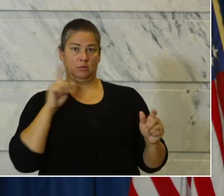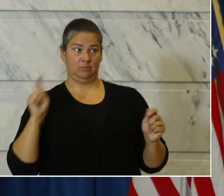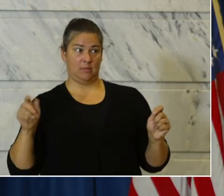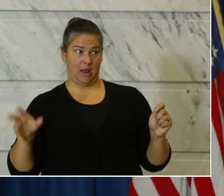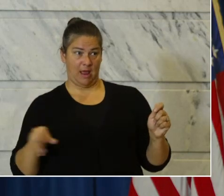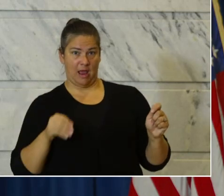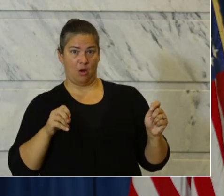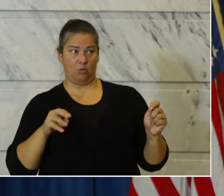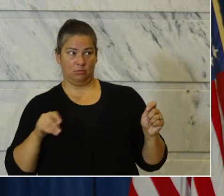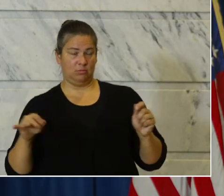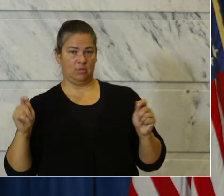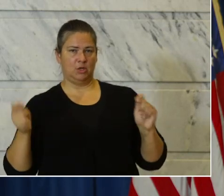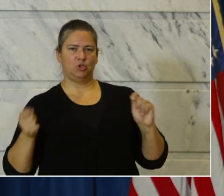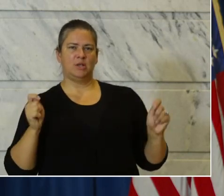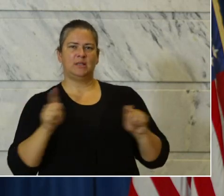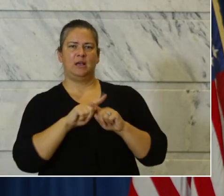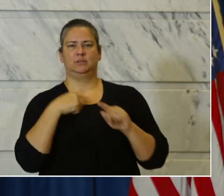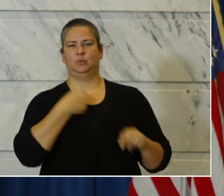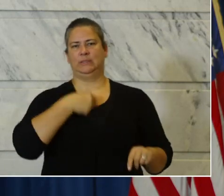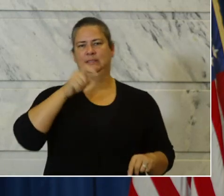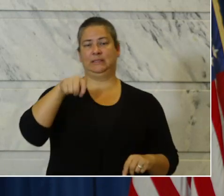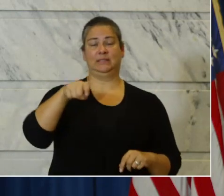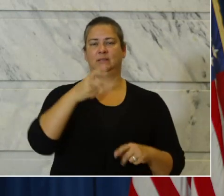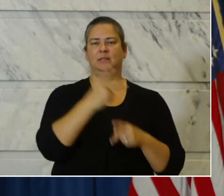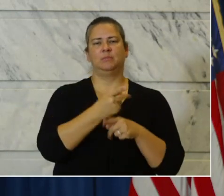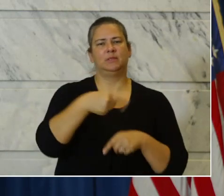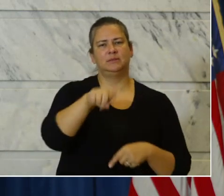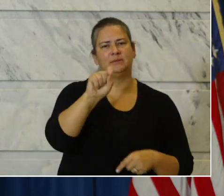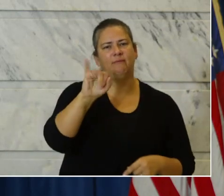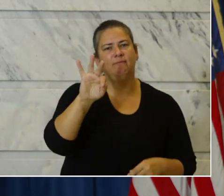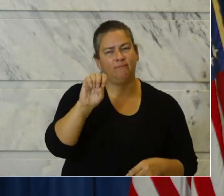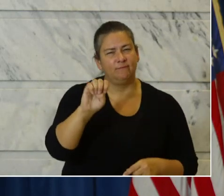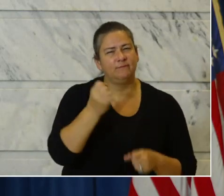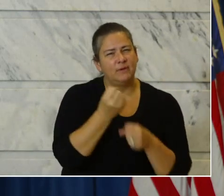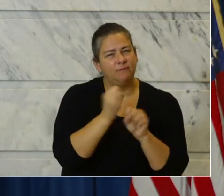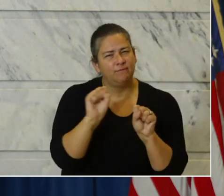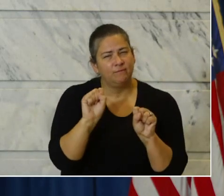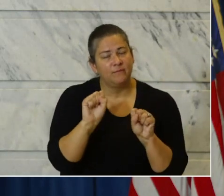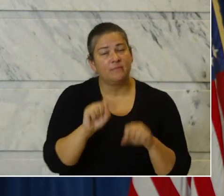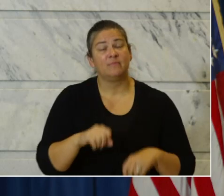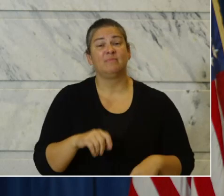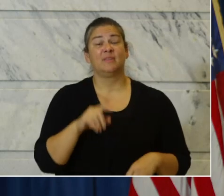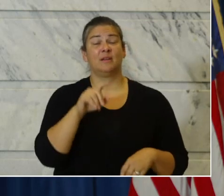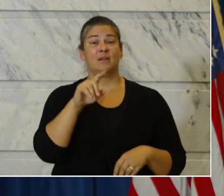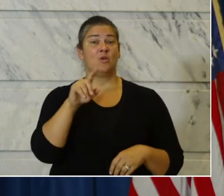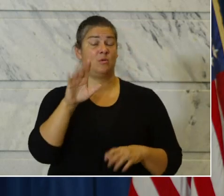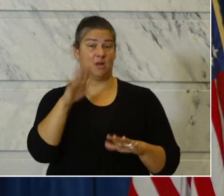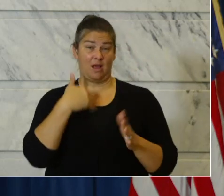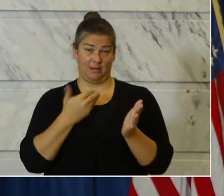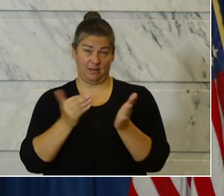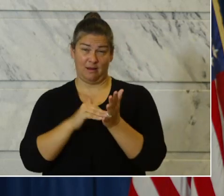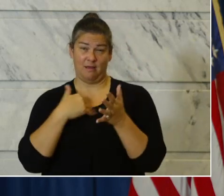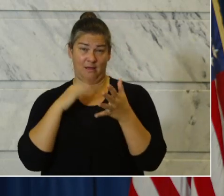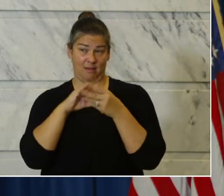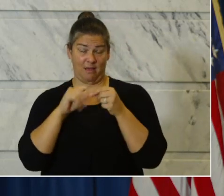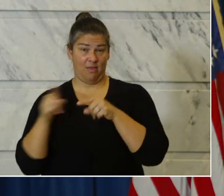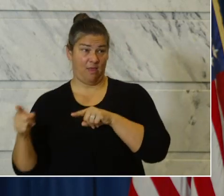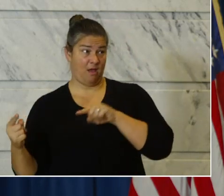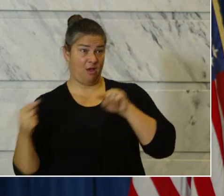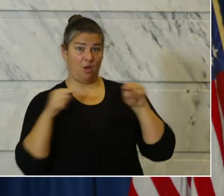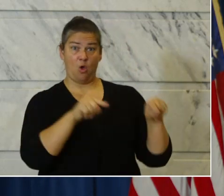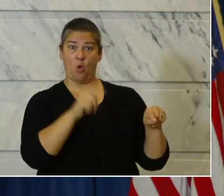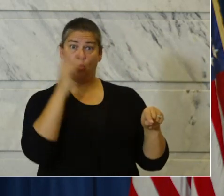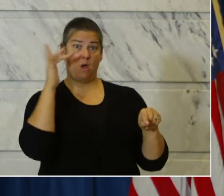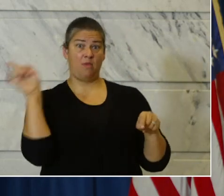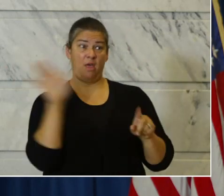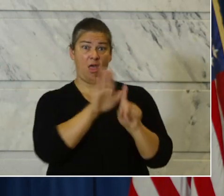and we can keep other people safe. I want to say again that presence is in no way intended to